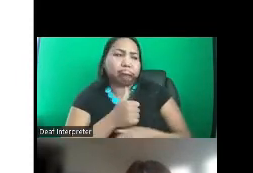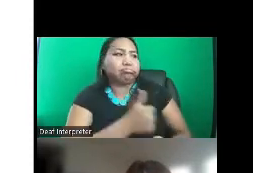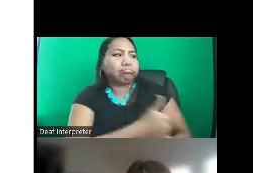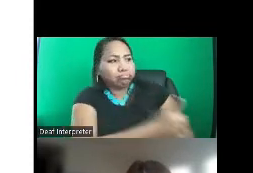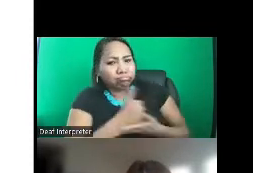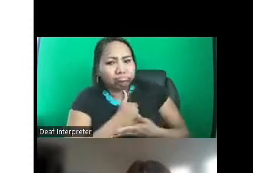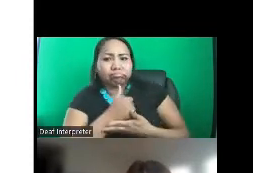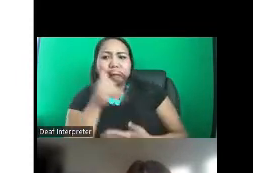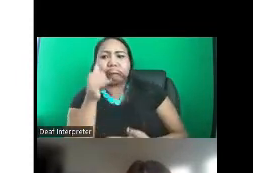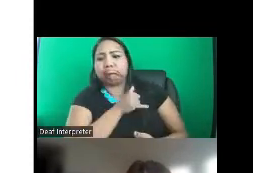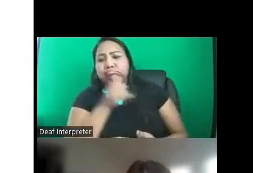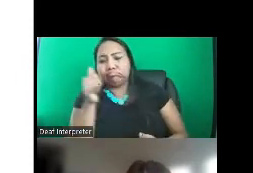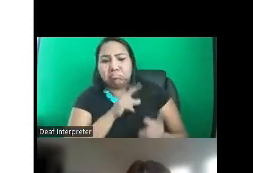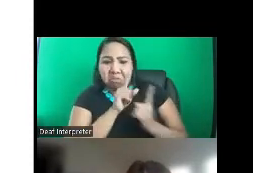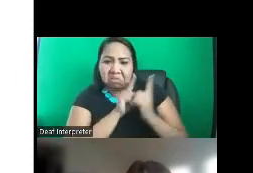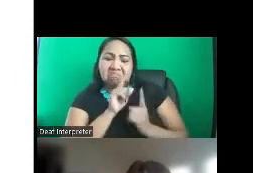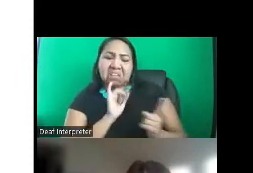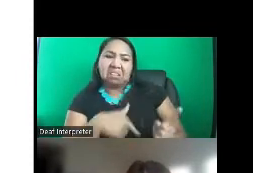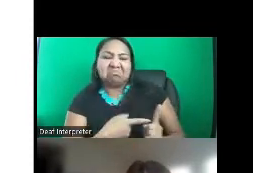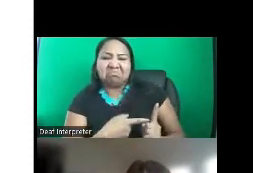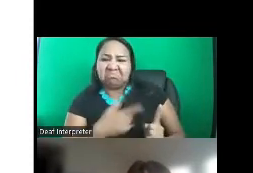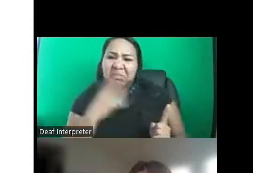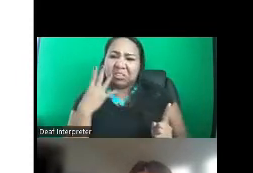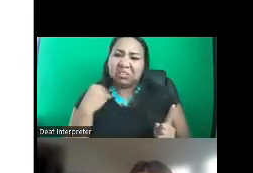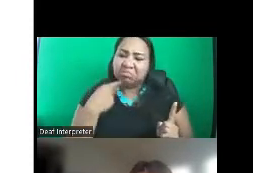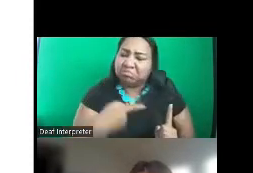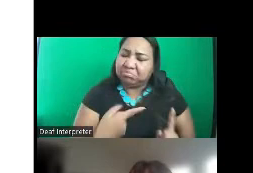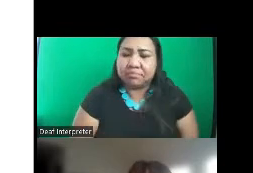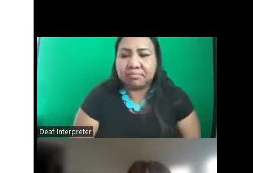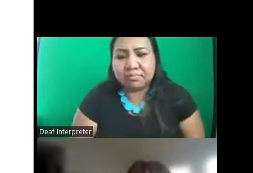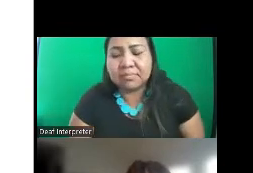Thank you. You're welcome. Thank you.